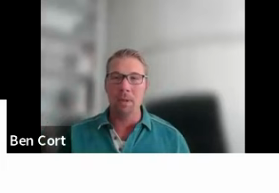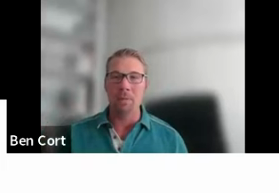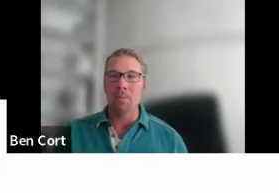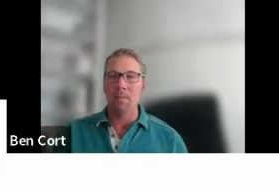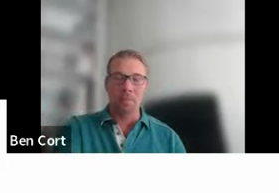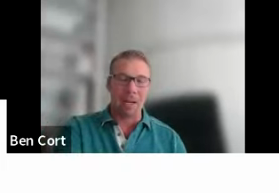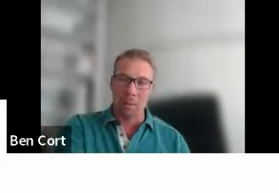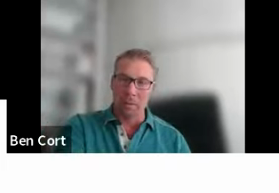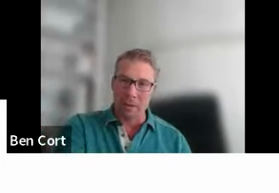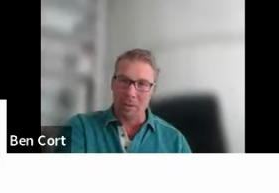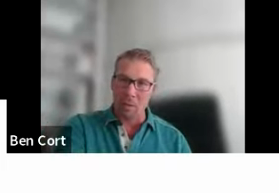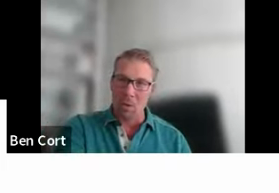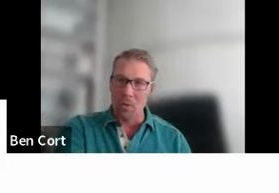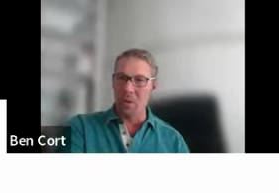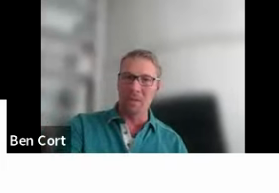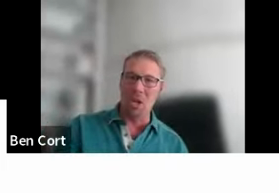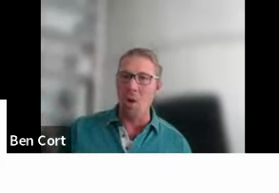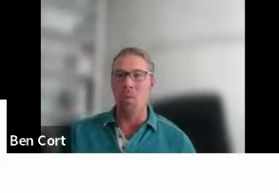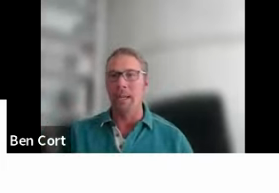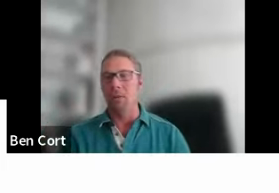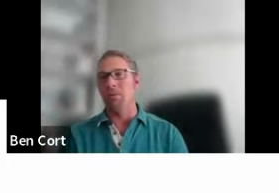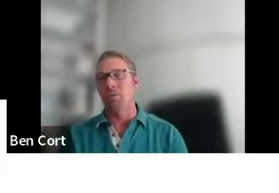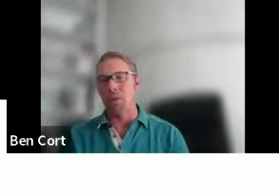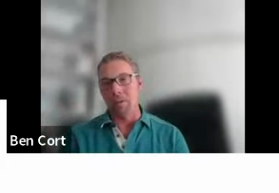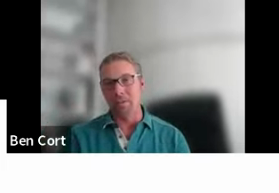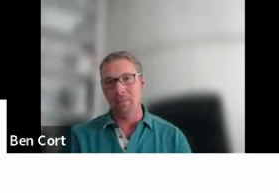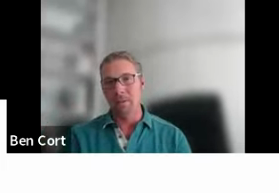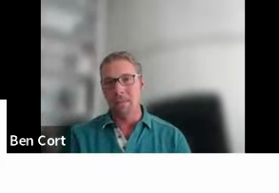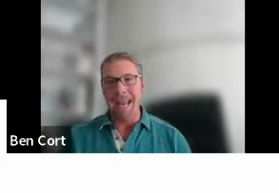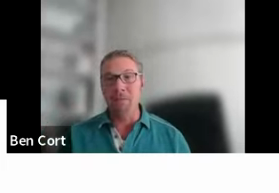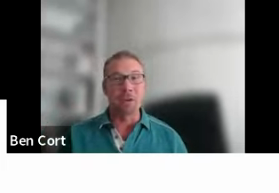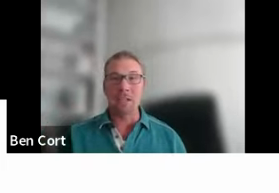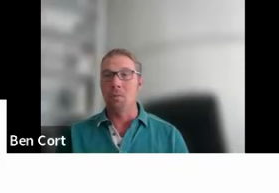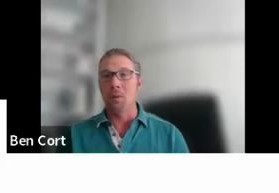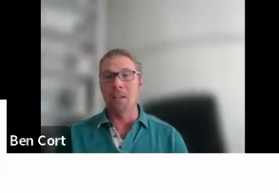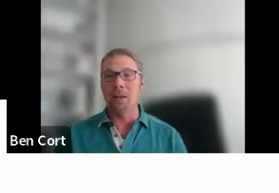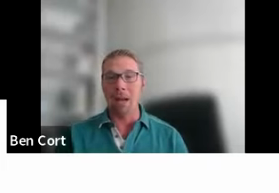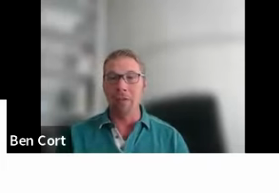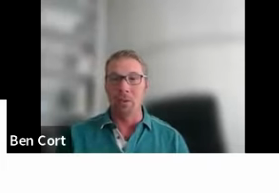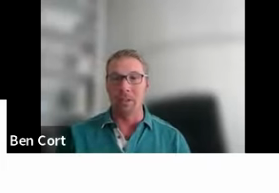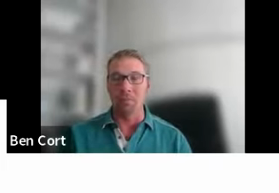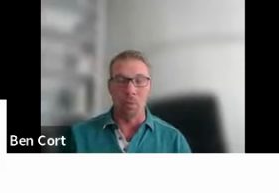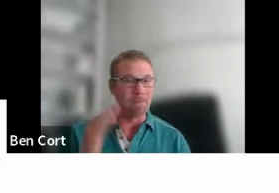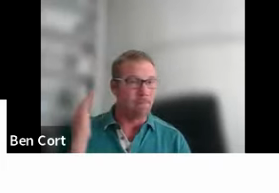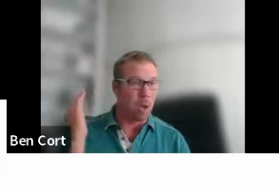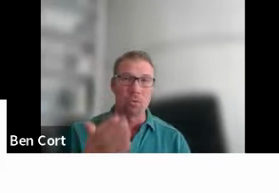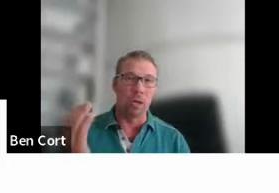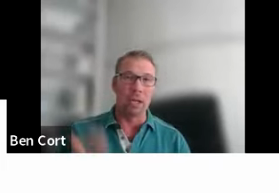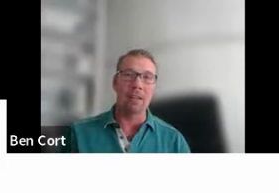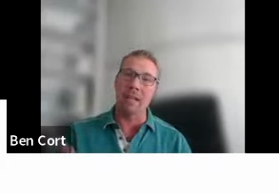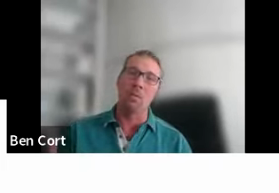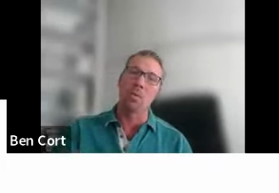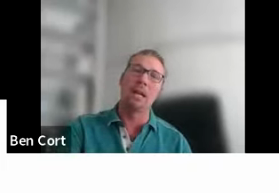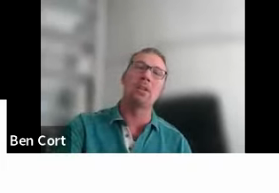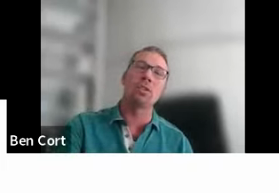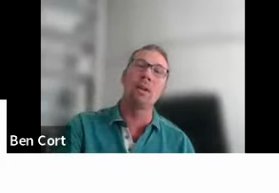most of the medical professionals I work with don't even know what cannabis withdrawal is. Every single person in my field at this point knows what it